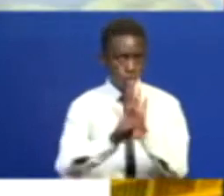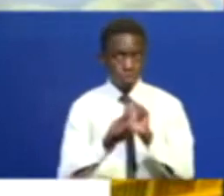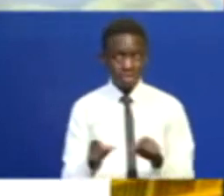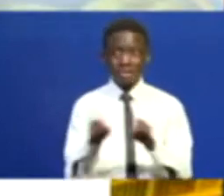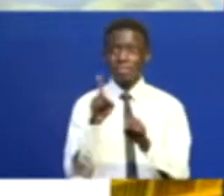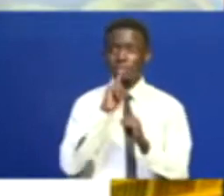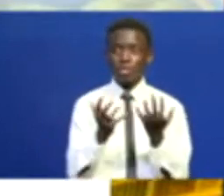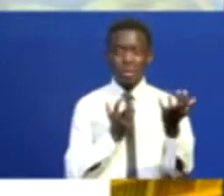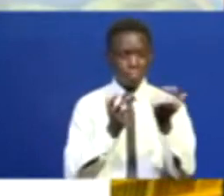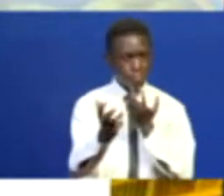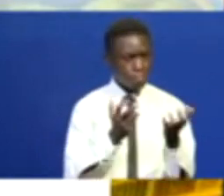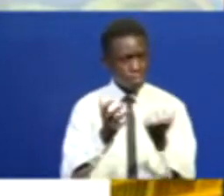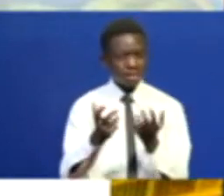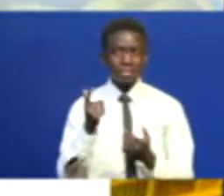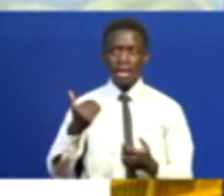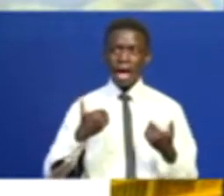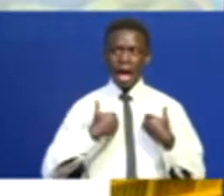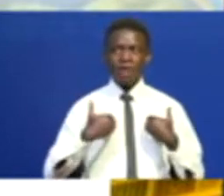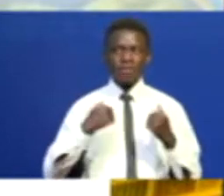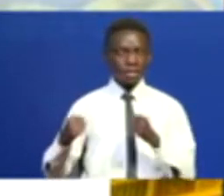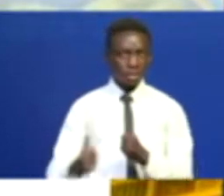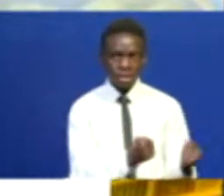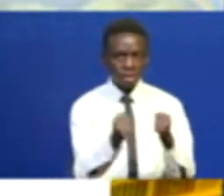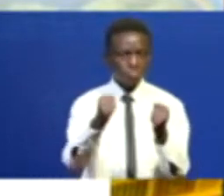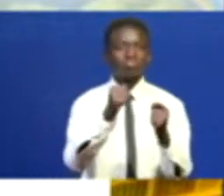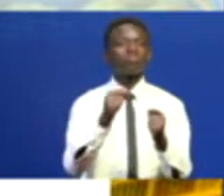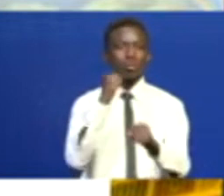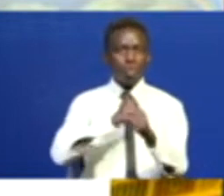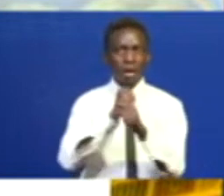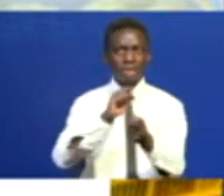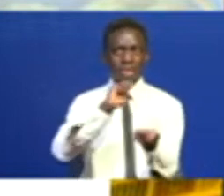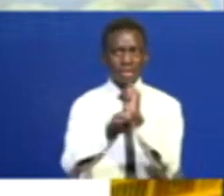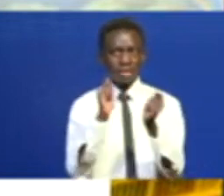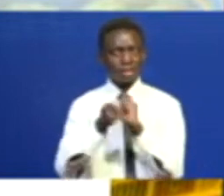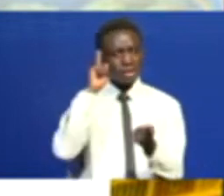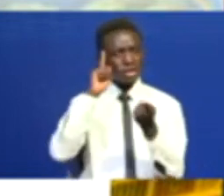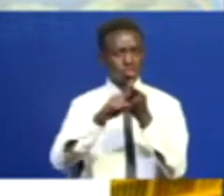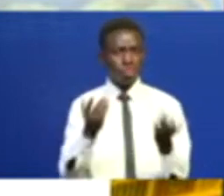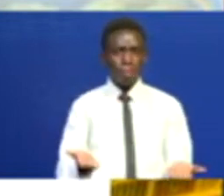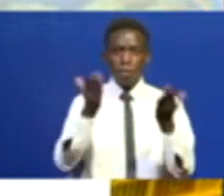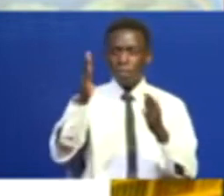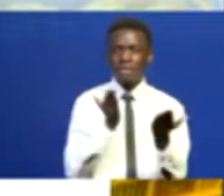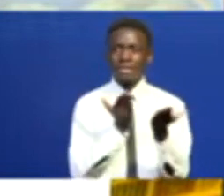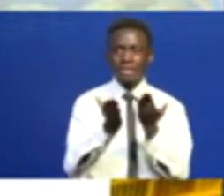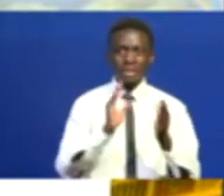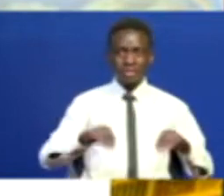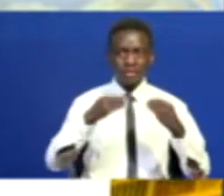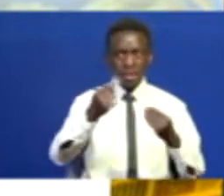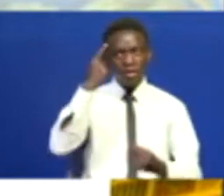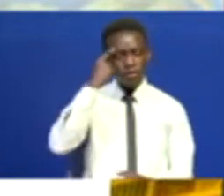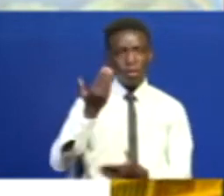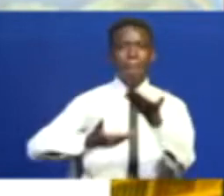the business has undertaken strategic operating adjustments to enhance its service delivery capacity over the past